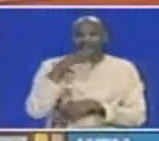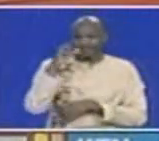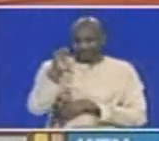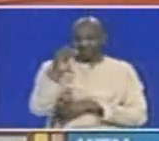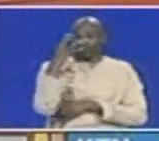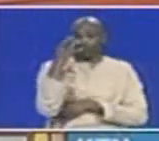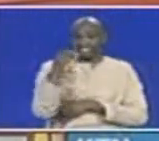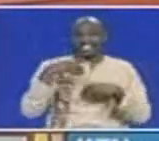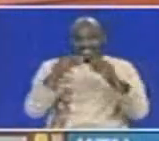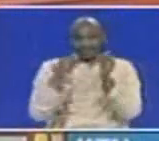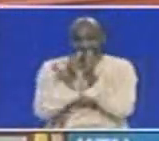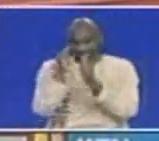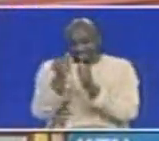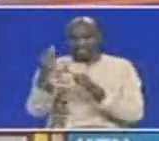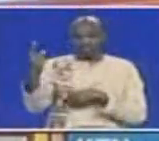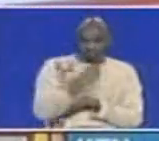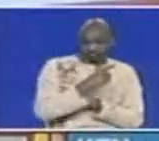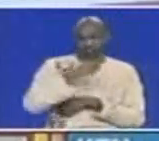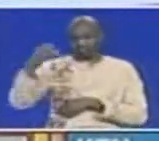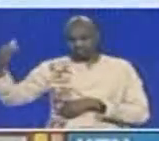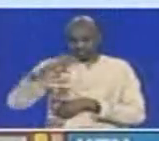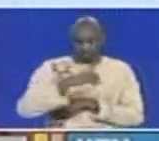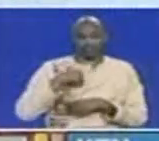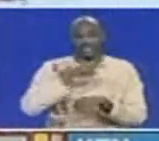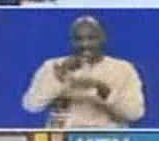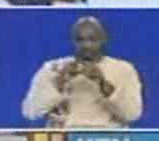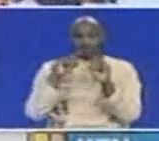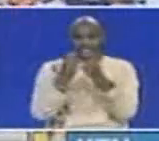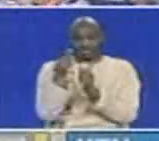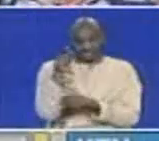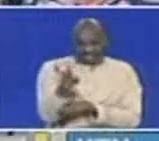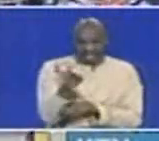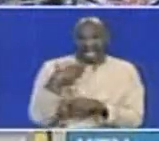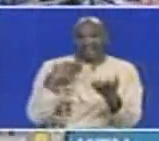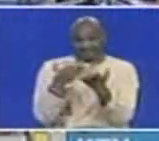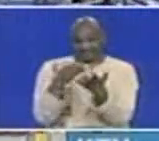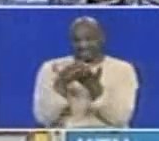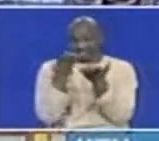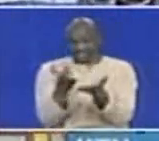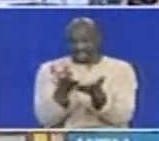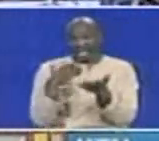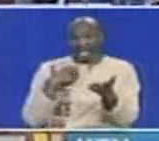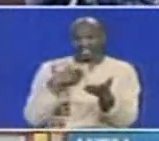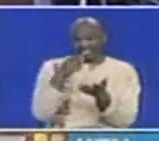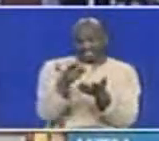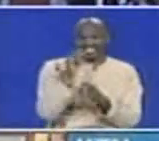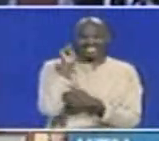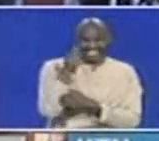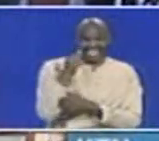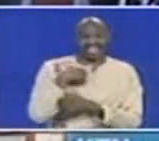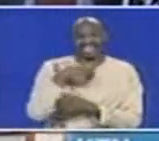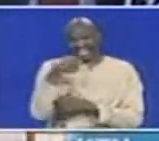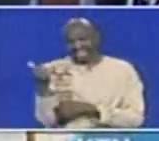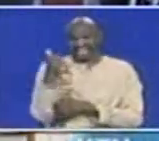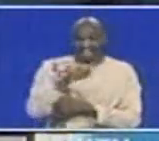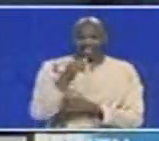offered 15 to and fro complimentary tickets to the national team plus a subsidized fee for the remaining part of the team Kenya and any other